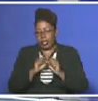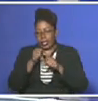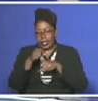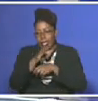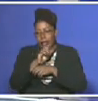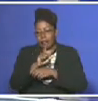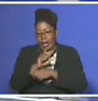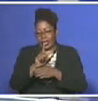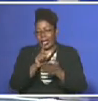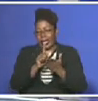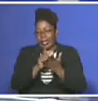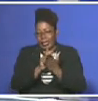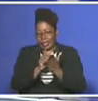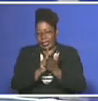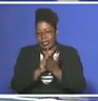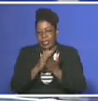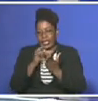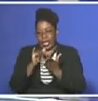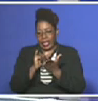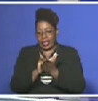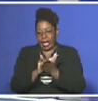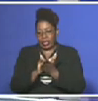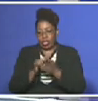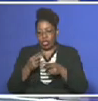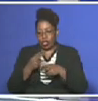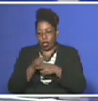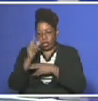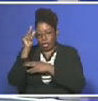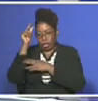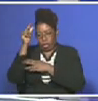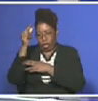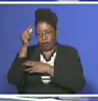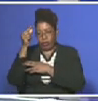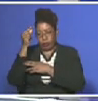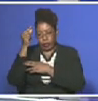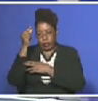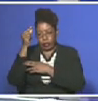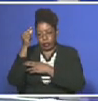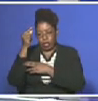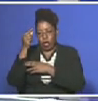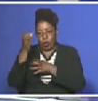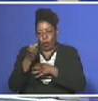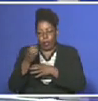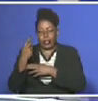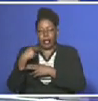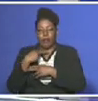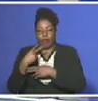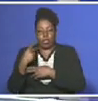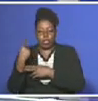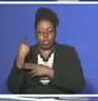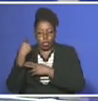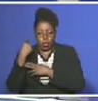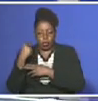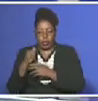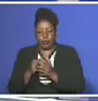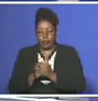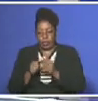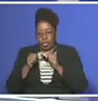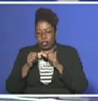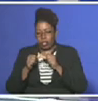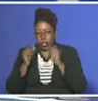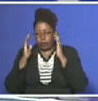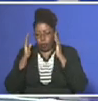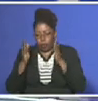The BNT is encouraging citizens as well as non-government organizations who made their voices heard on this matter to remain vigilant,